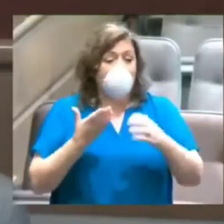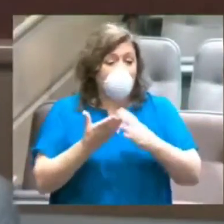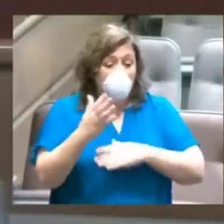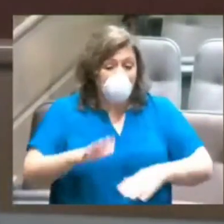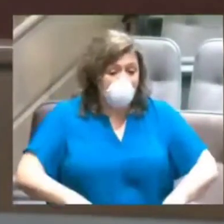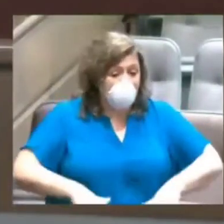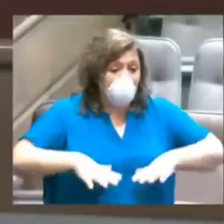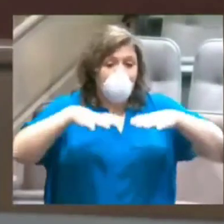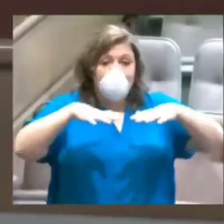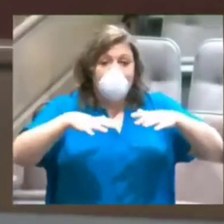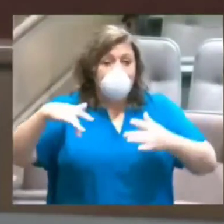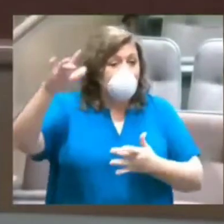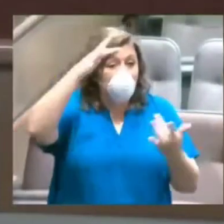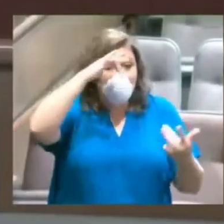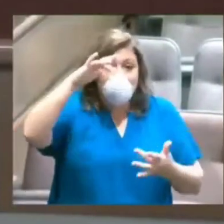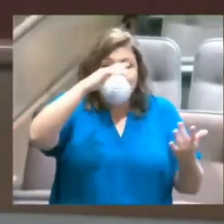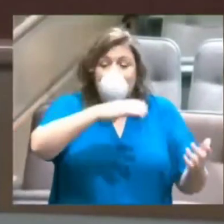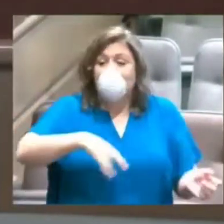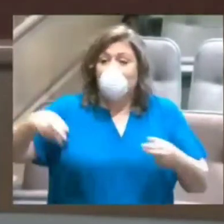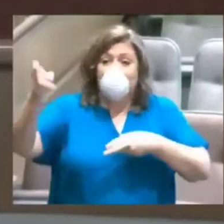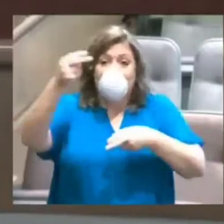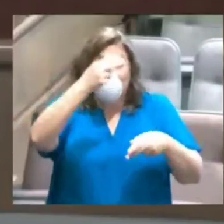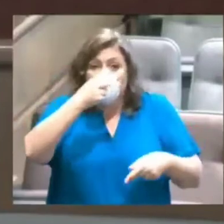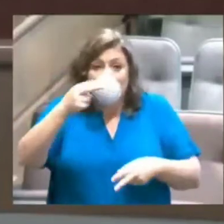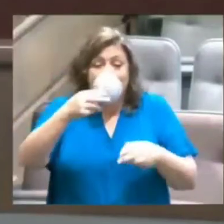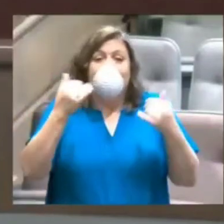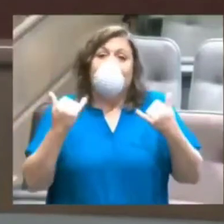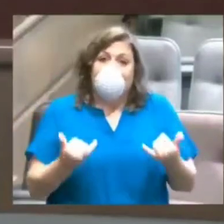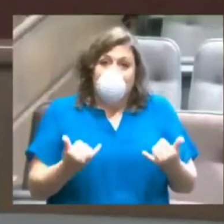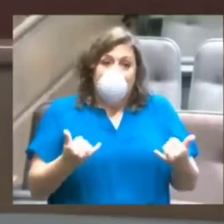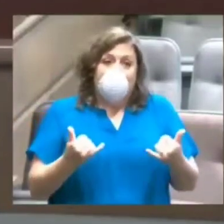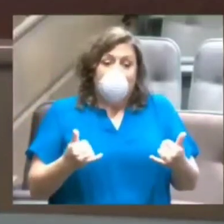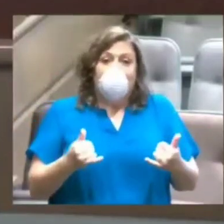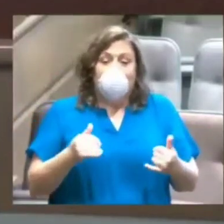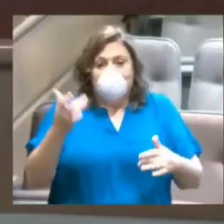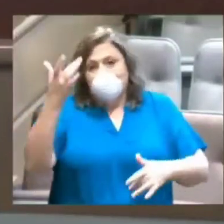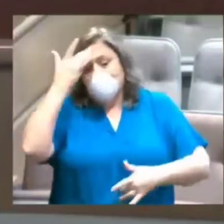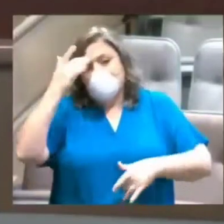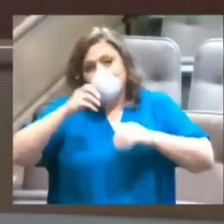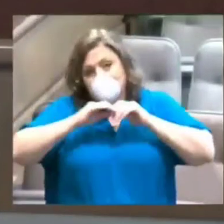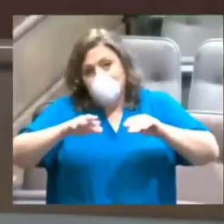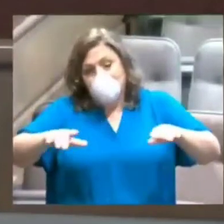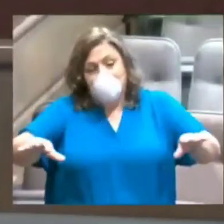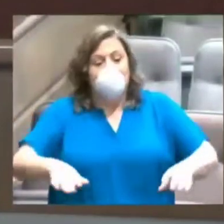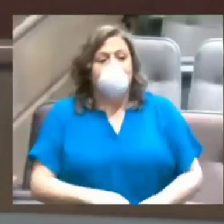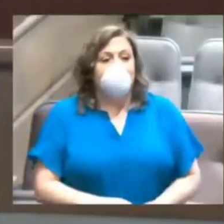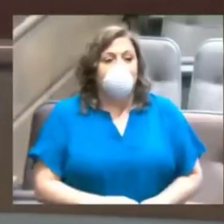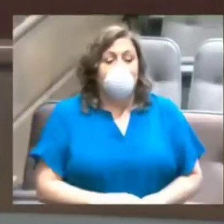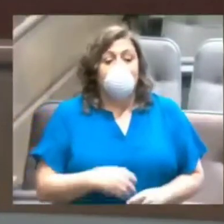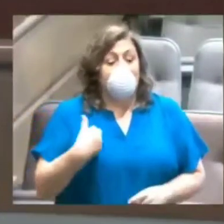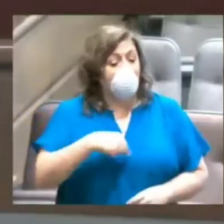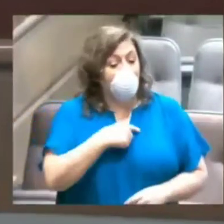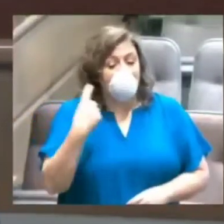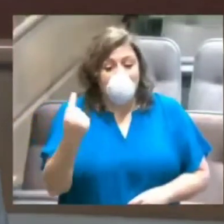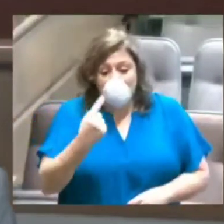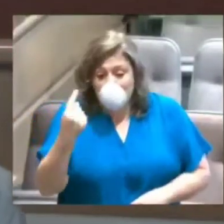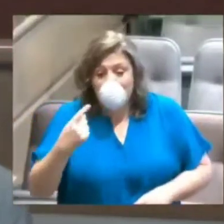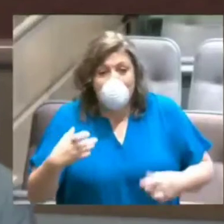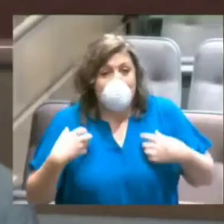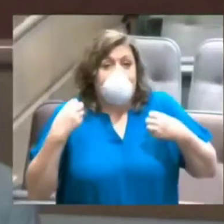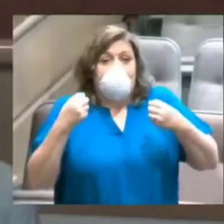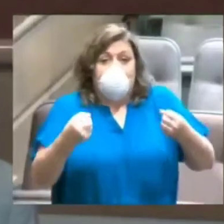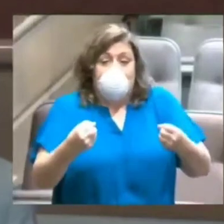tornadoes, by a hurricane, and now a pandemic. We have always recovered, and we will overcome